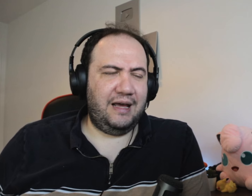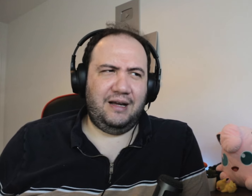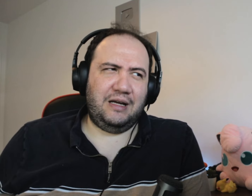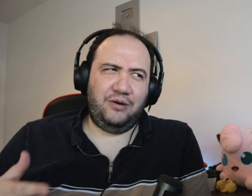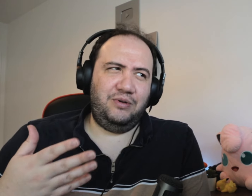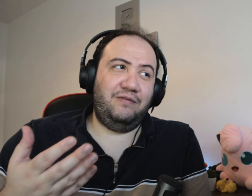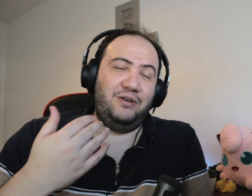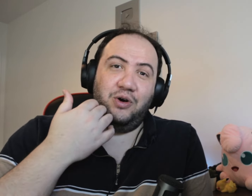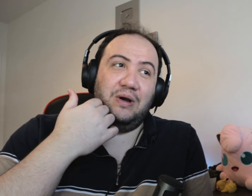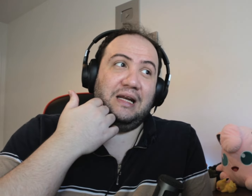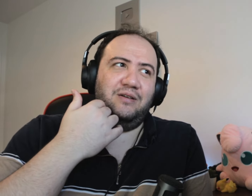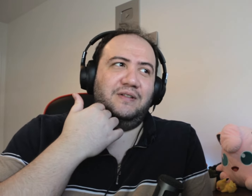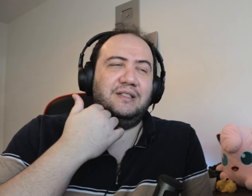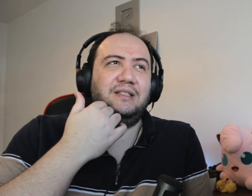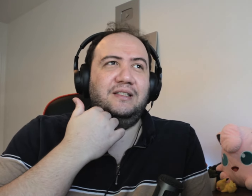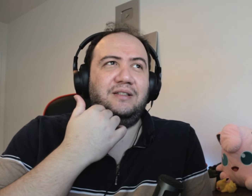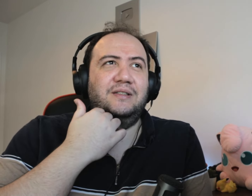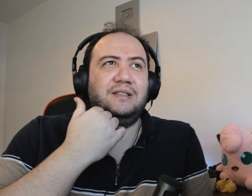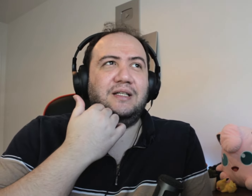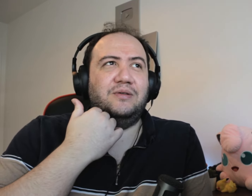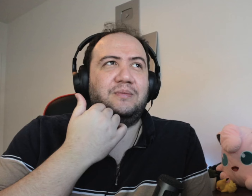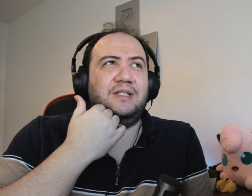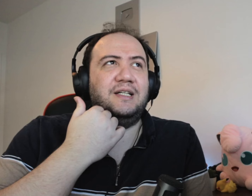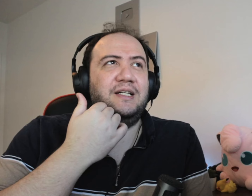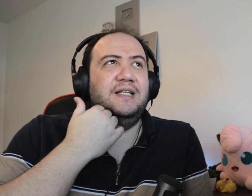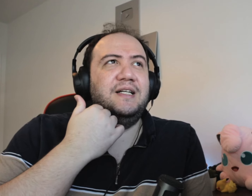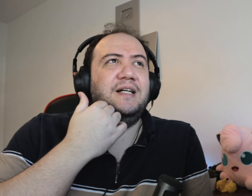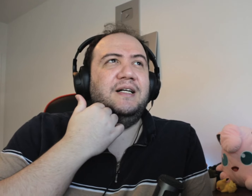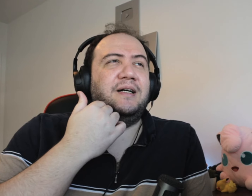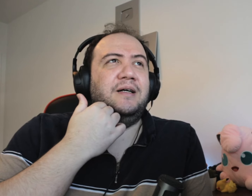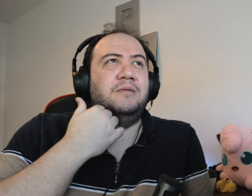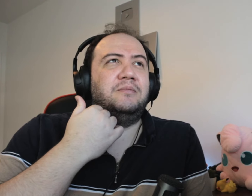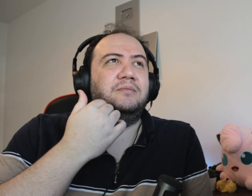And I don't even know any of it You know That's what I'm saying